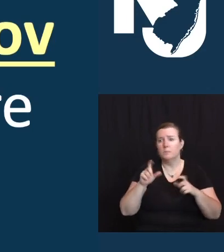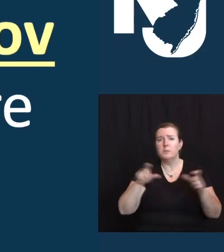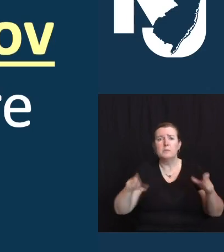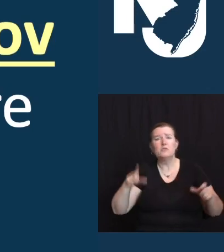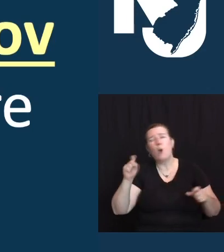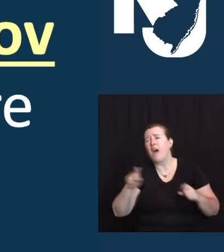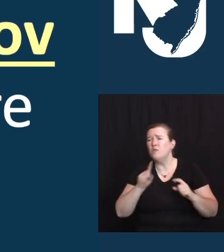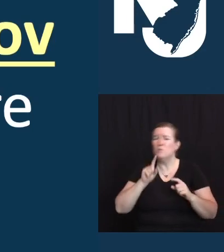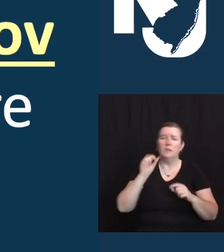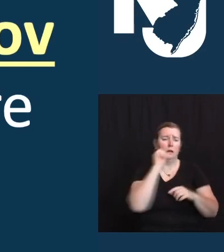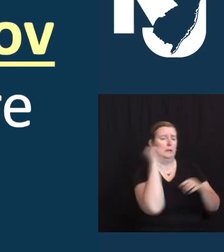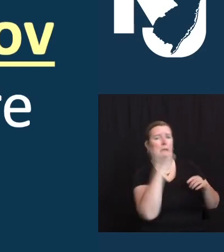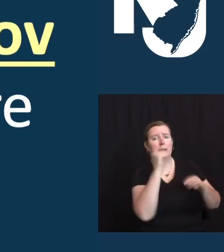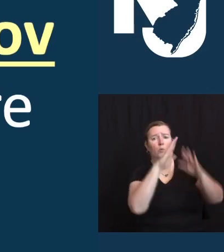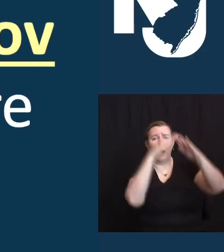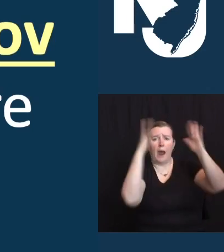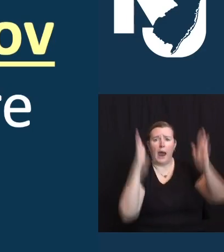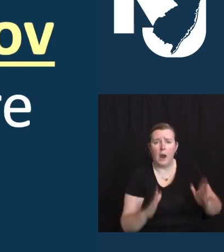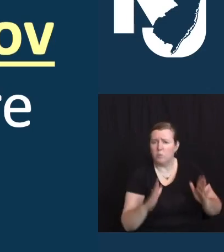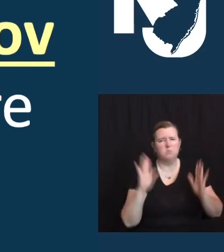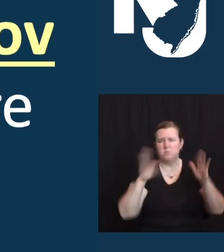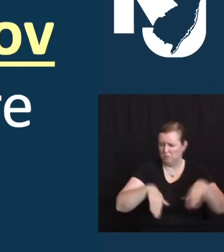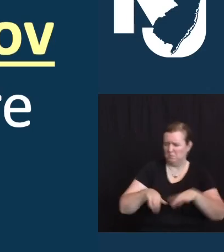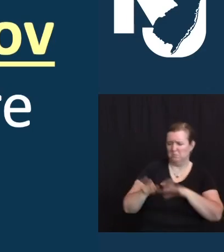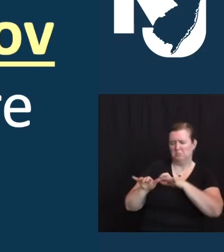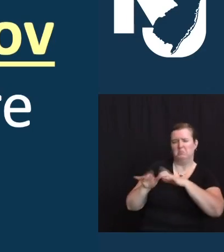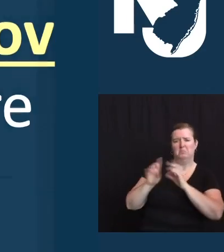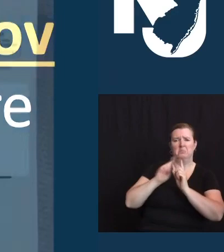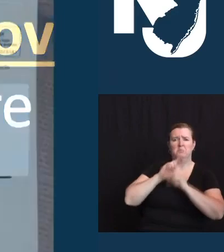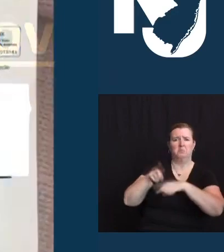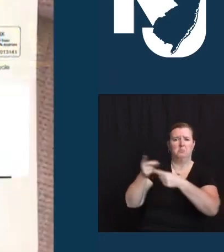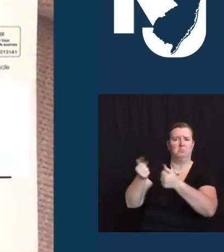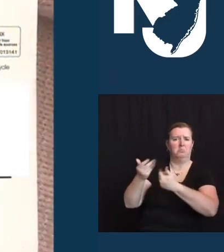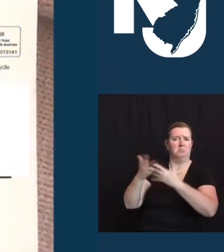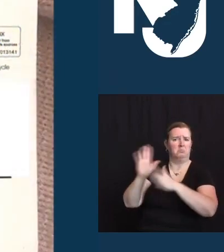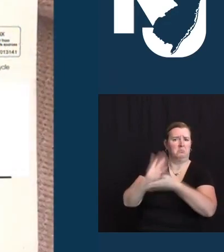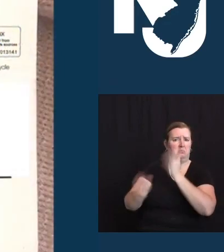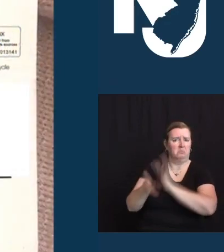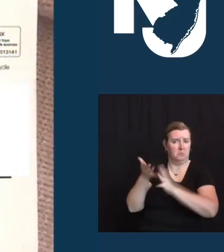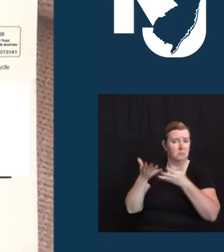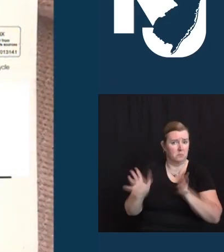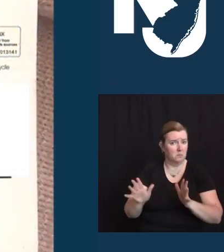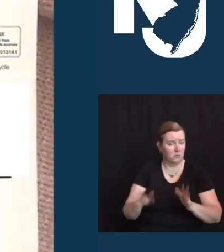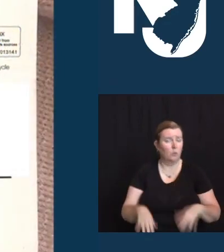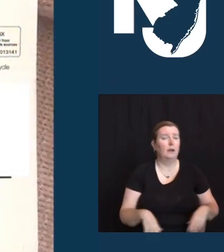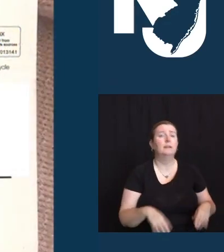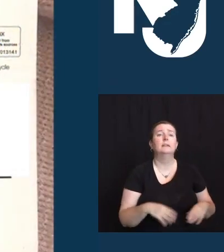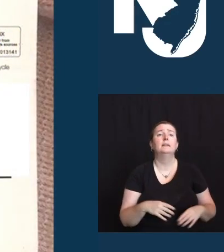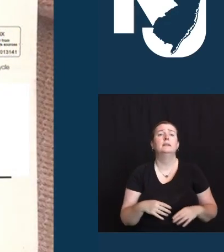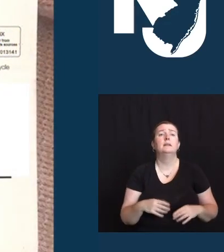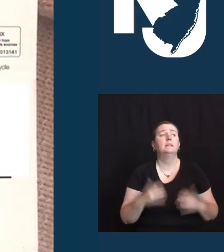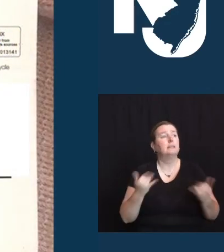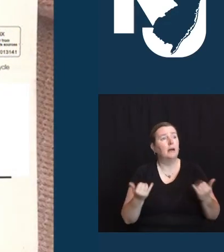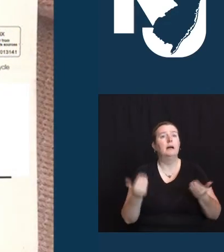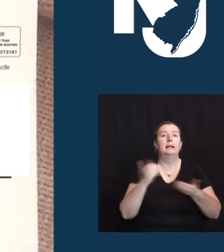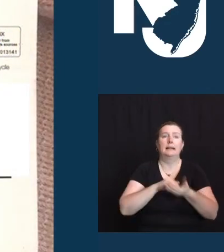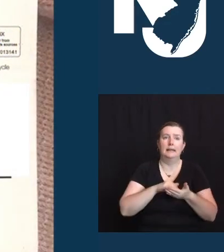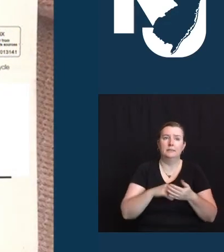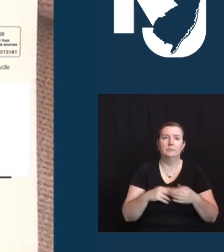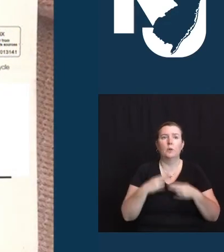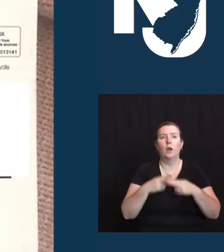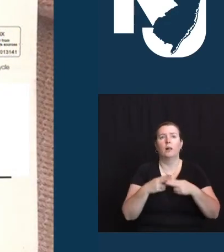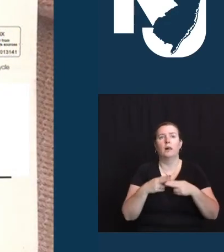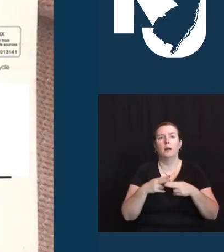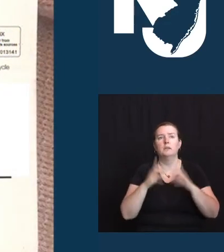has responded and made this a record year. Next, and staying with the Department of State, I want to reiterate a message put